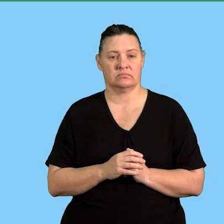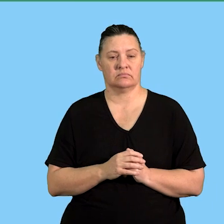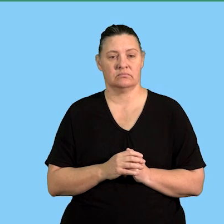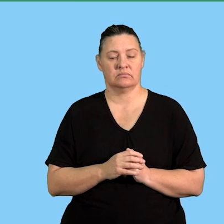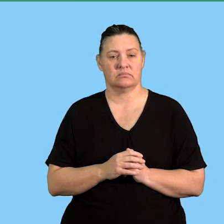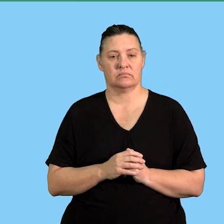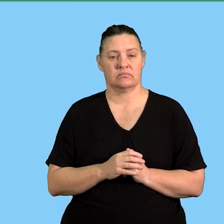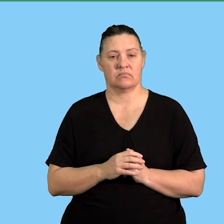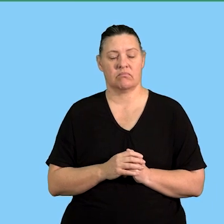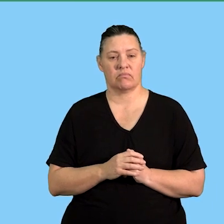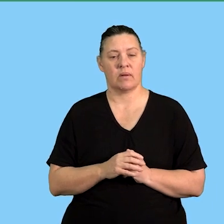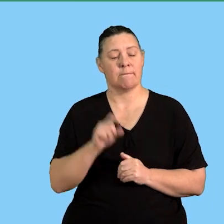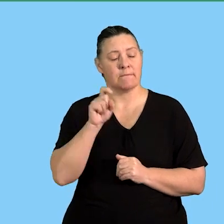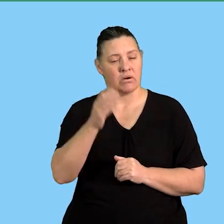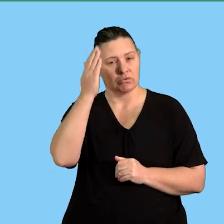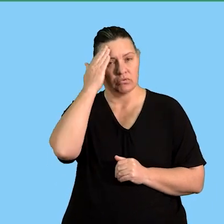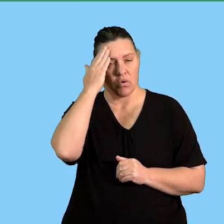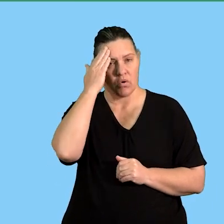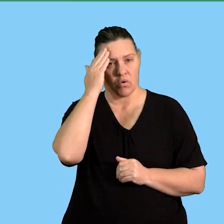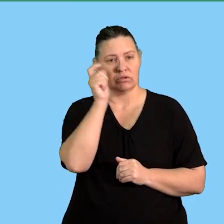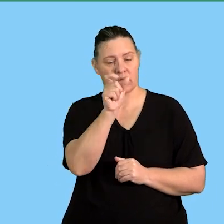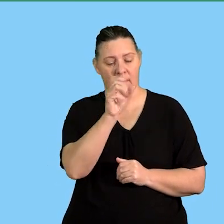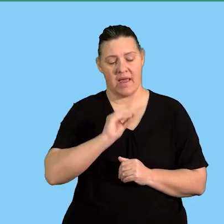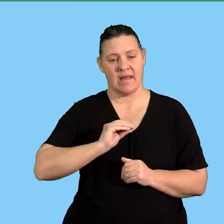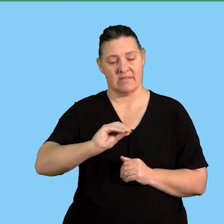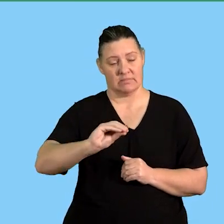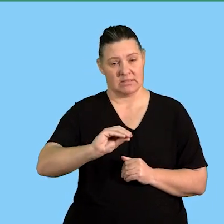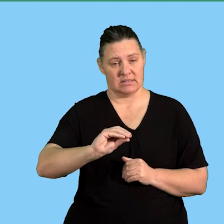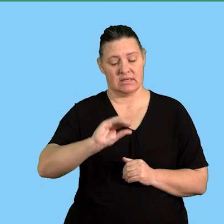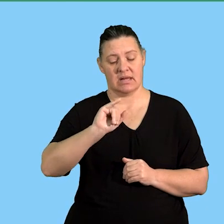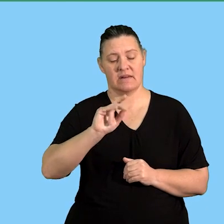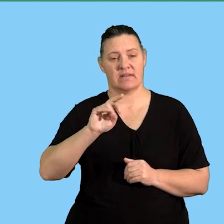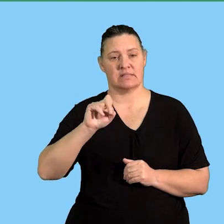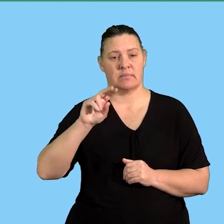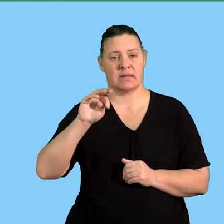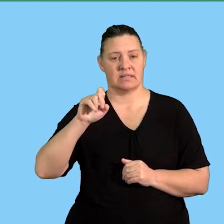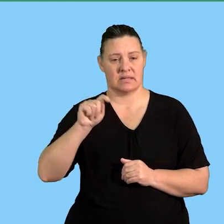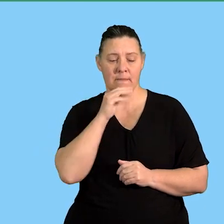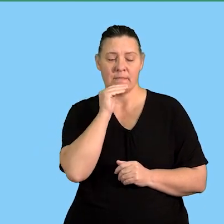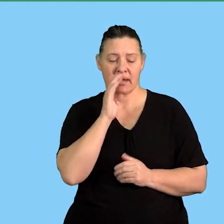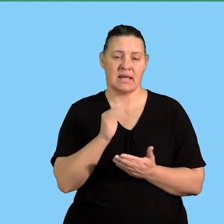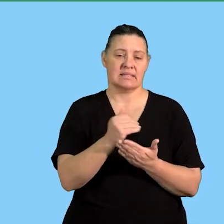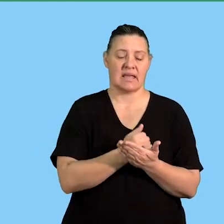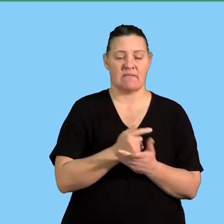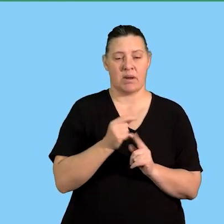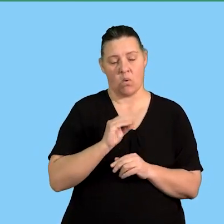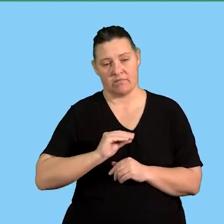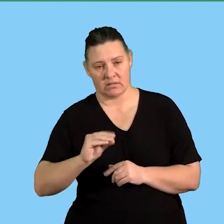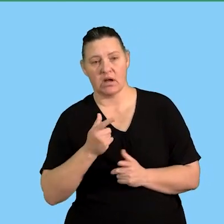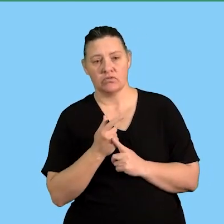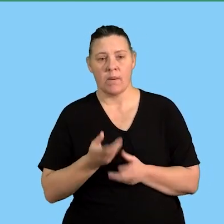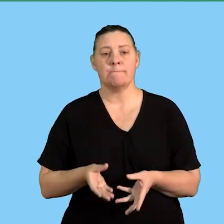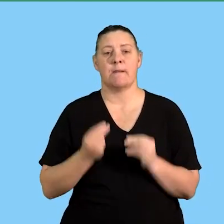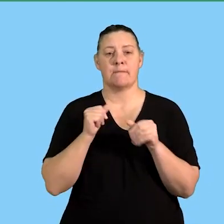you should be able to know the term investment, which refers to investing or saving money in order to yield